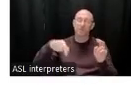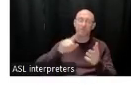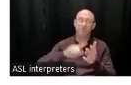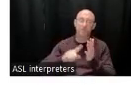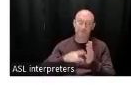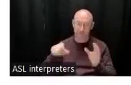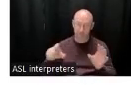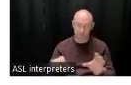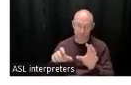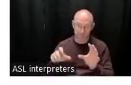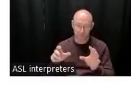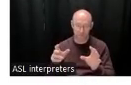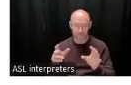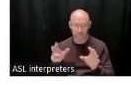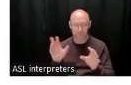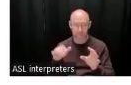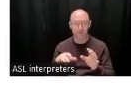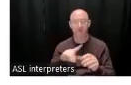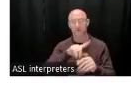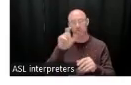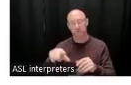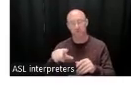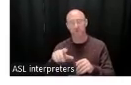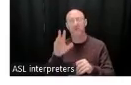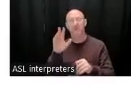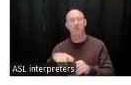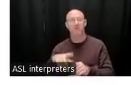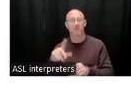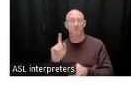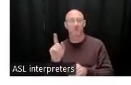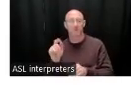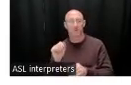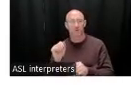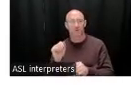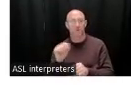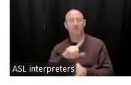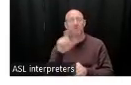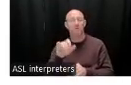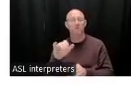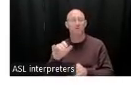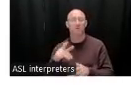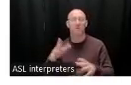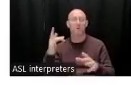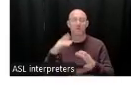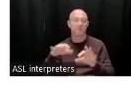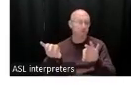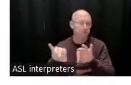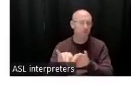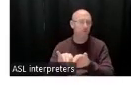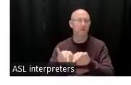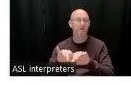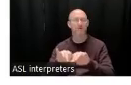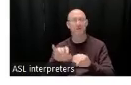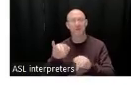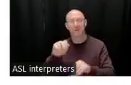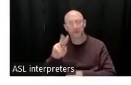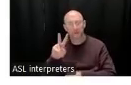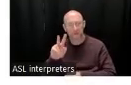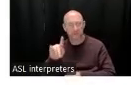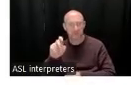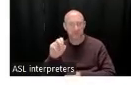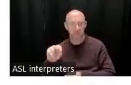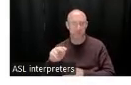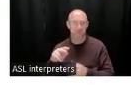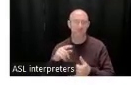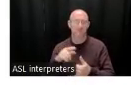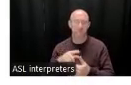be done, that big question, and that is where questions of the significance of the research and its innovation are considered,